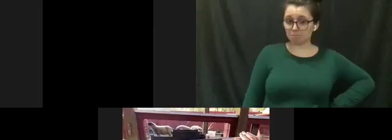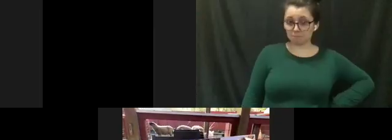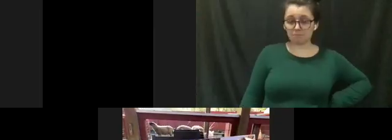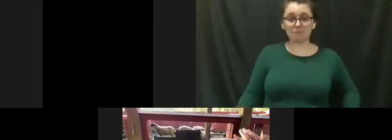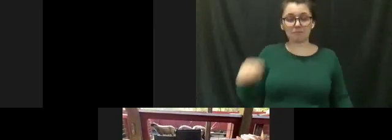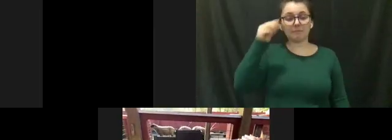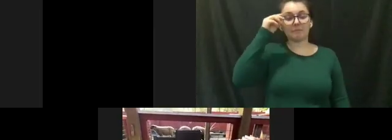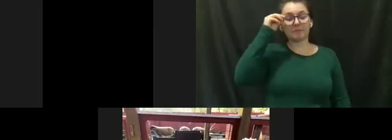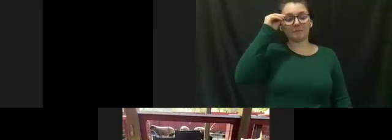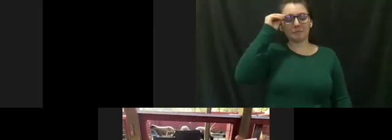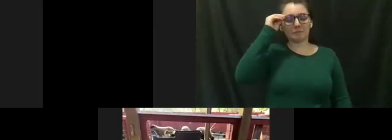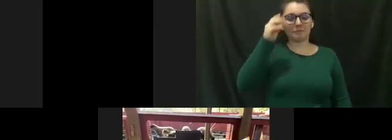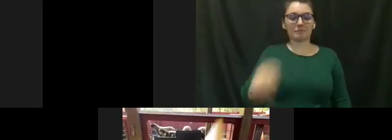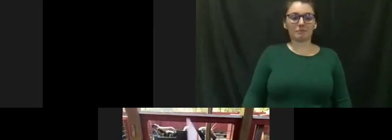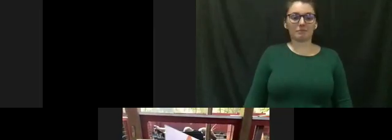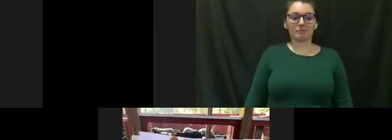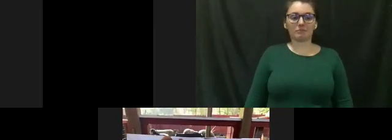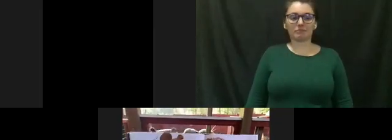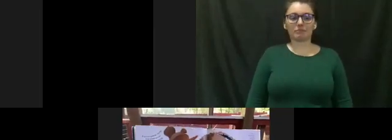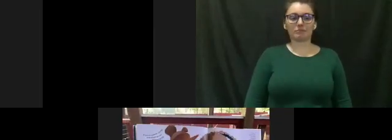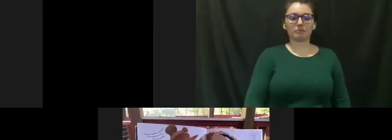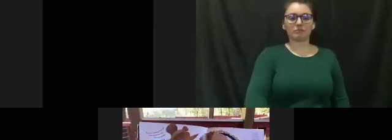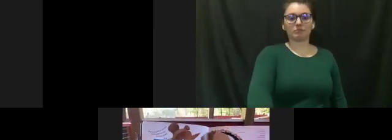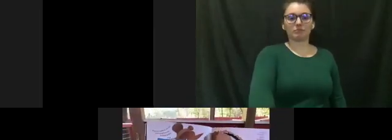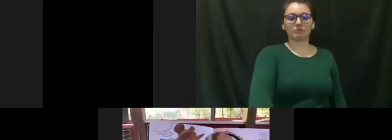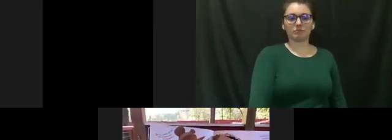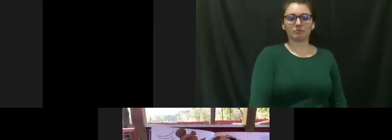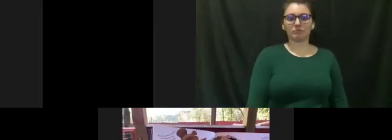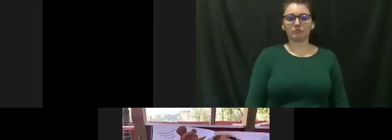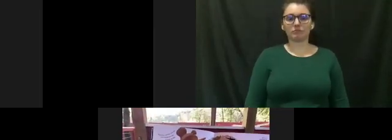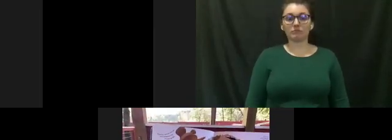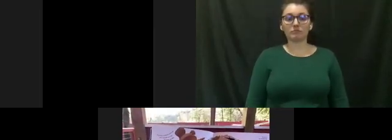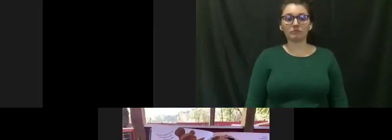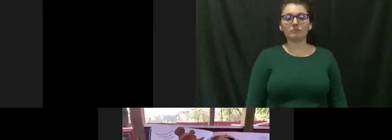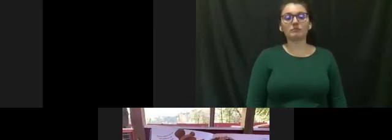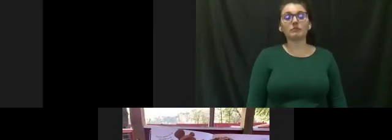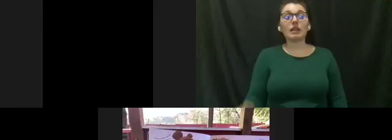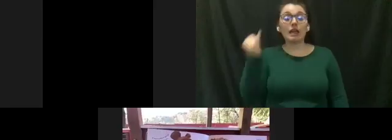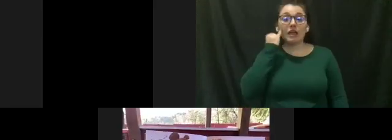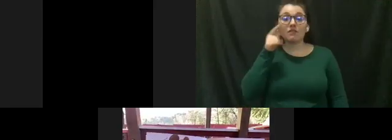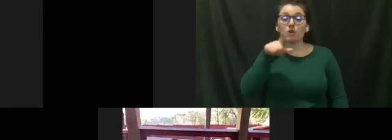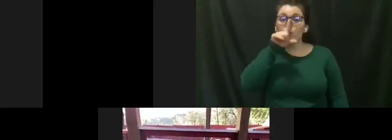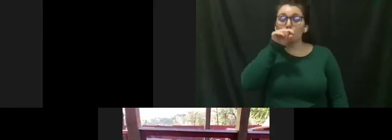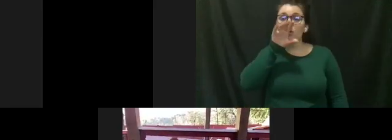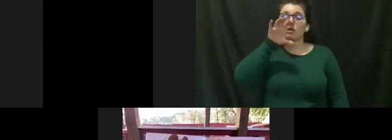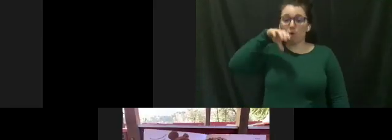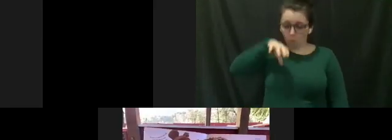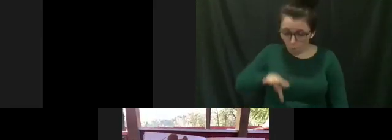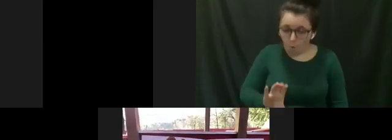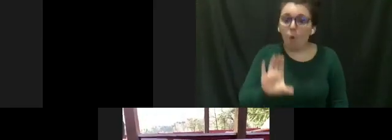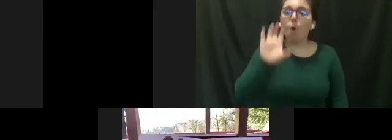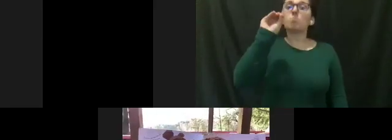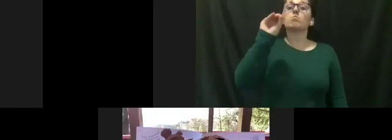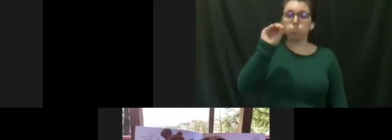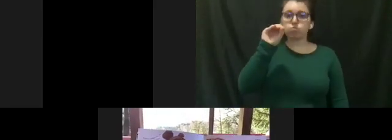Oh, I'm going to turn this page. There we go. If you're a pelican, you use your mouth as a net to swoop up the